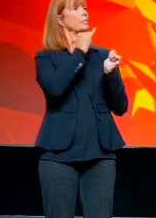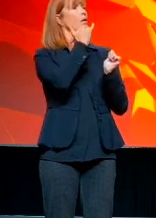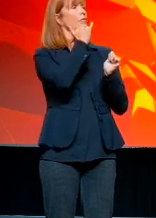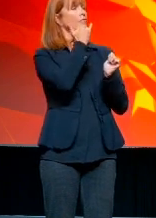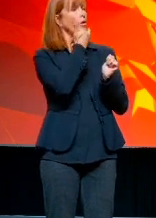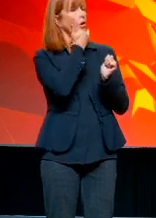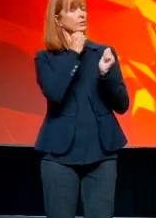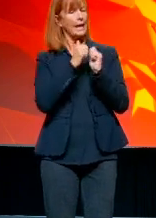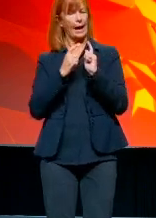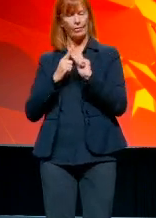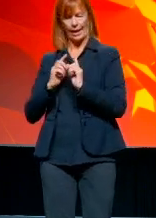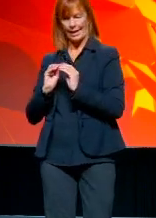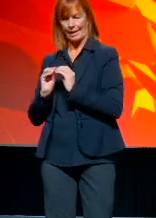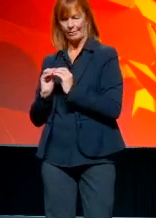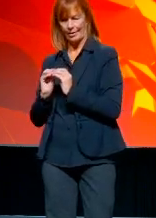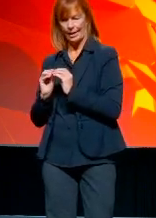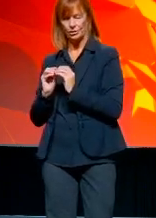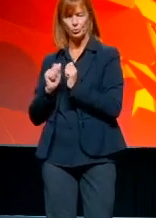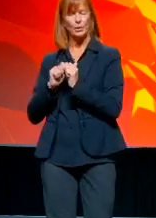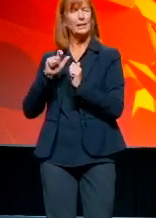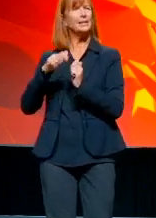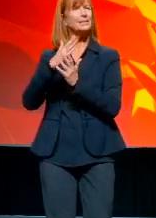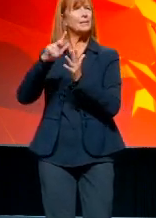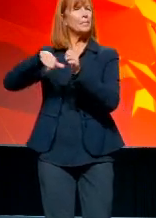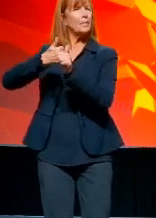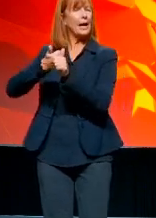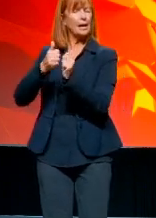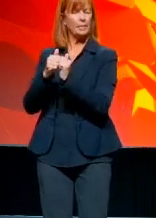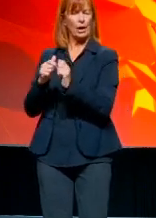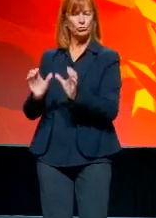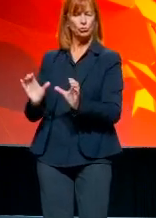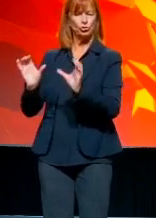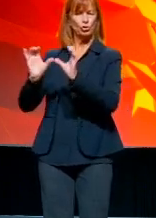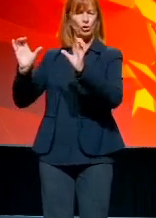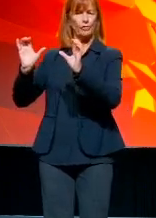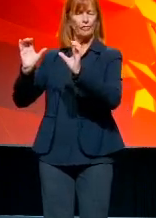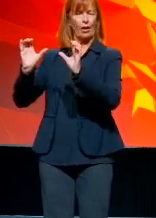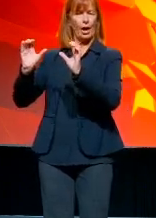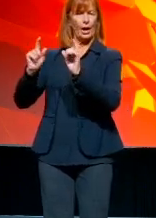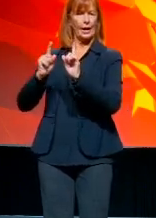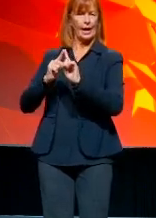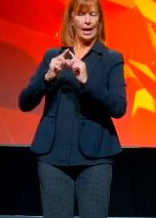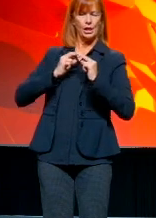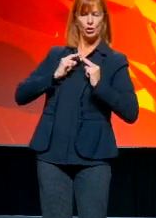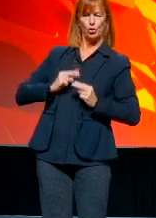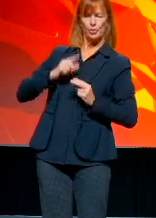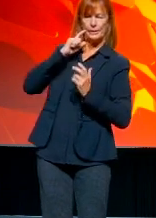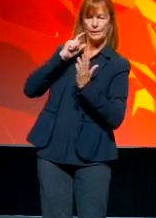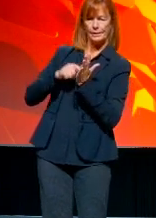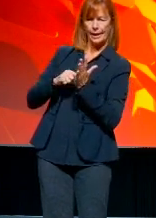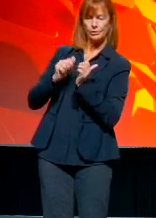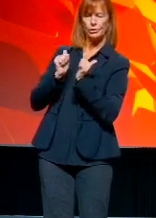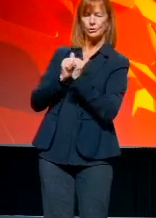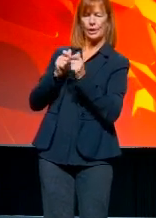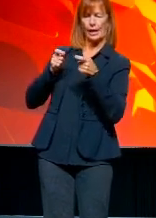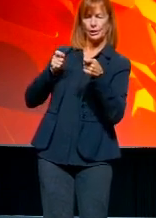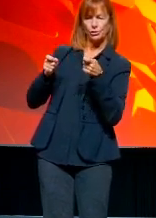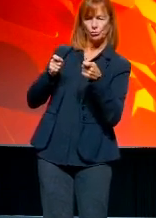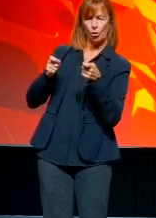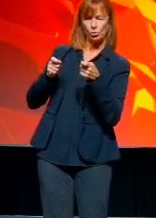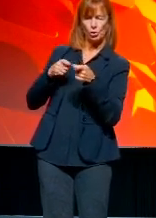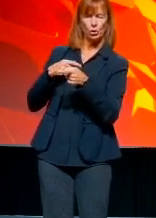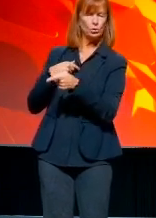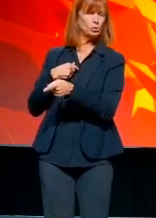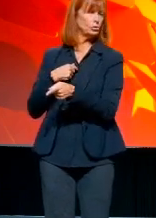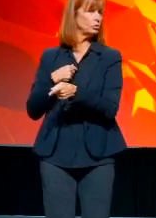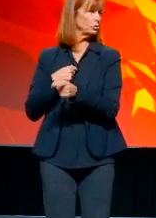baking in the system. We should have some kind of way to certify our human detectors and the controllers so that like so there's no even